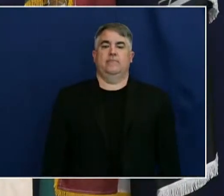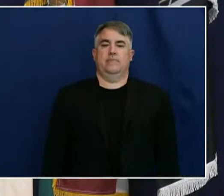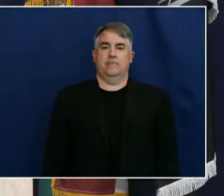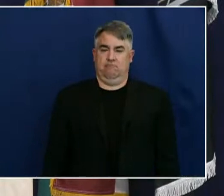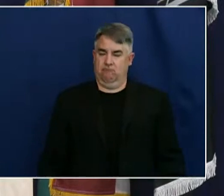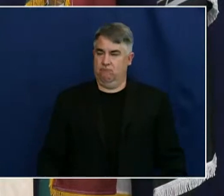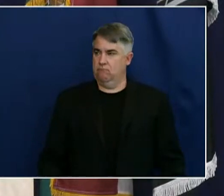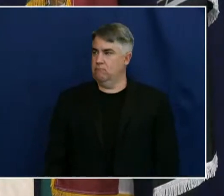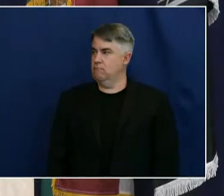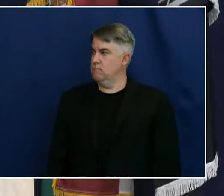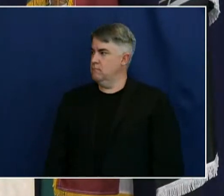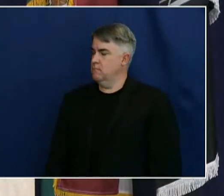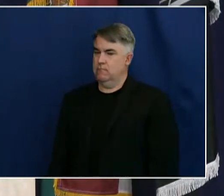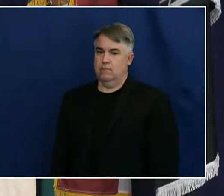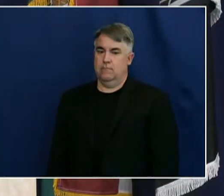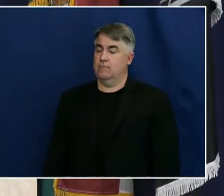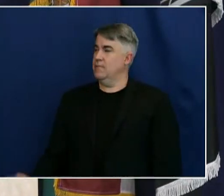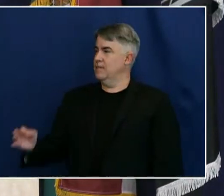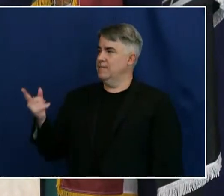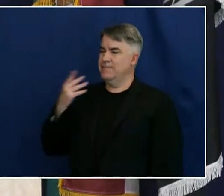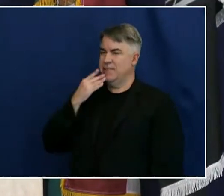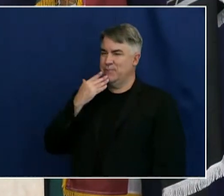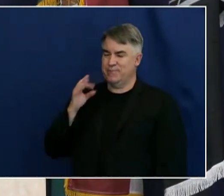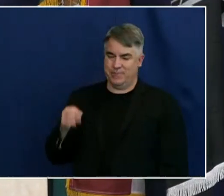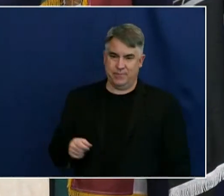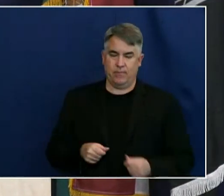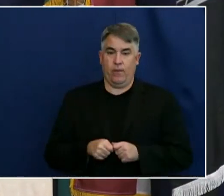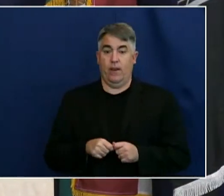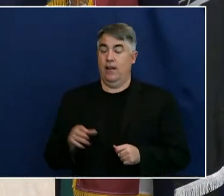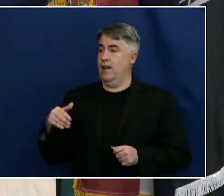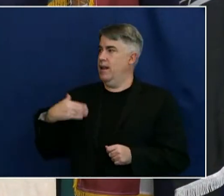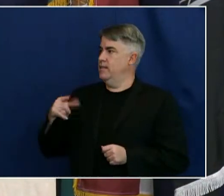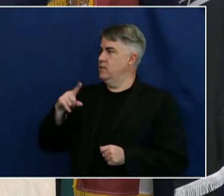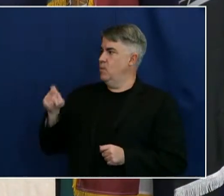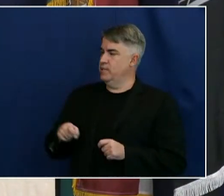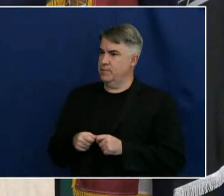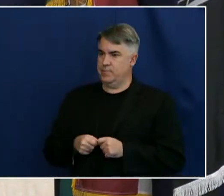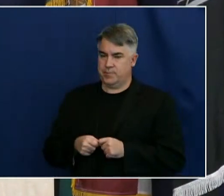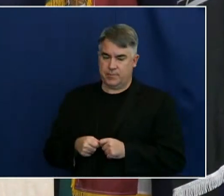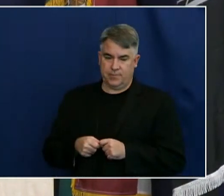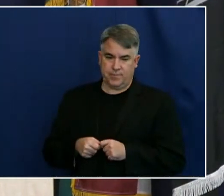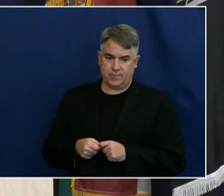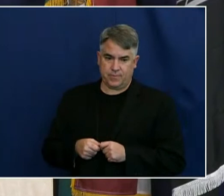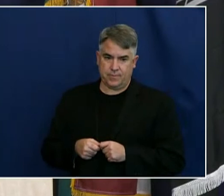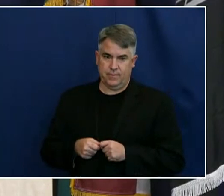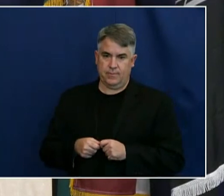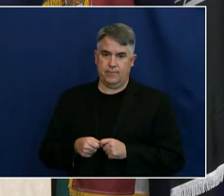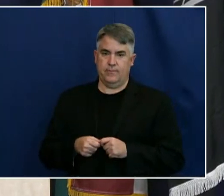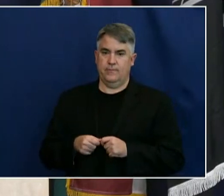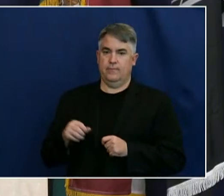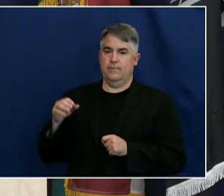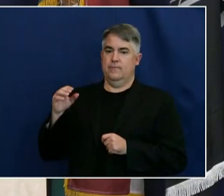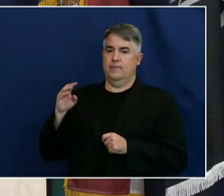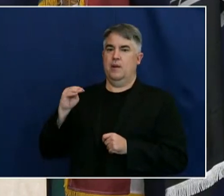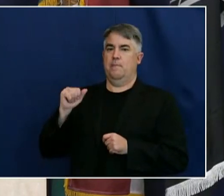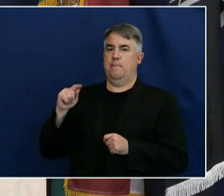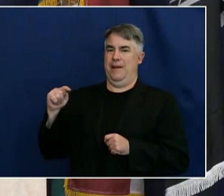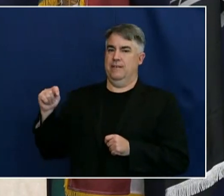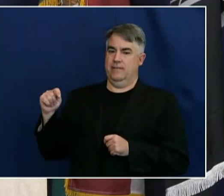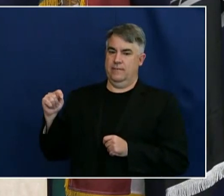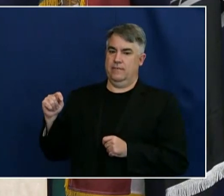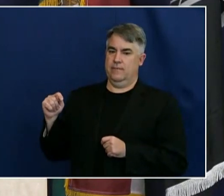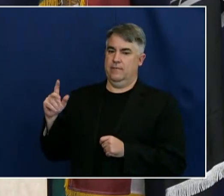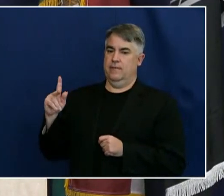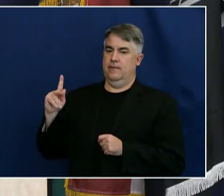Excellent. Thank you so much. Thank you. We'll go to our next question. This one will be from Matt Hoffman with